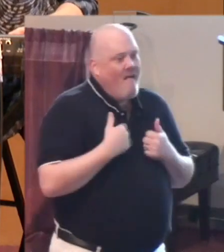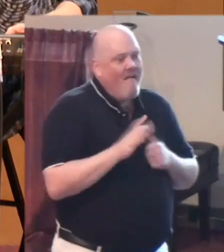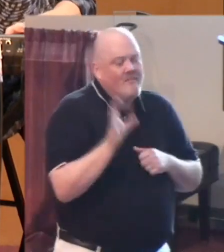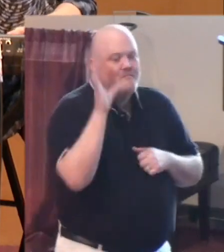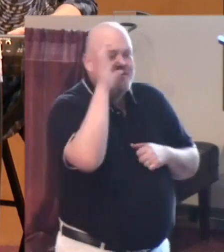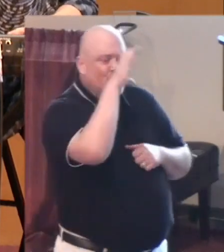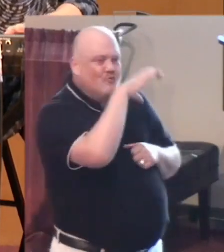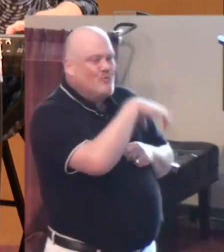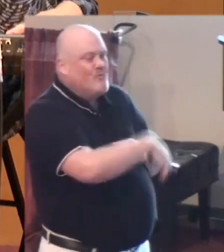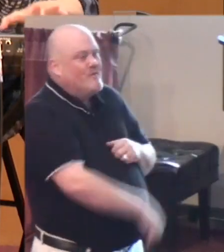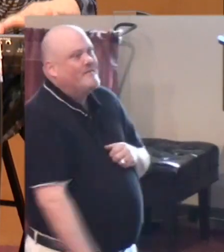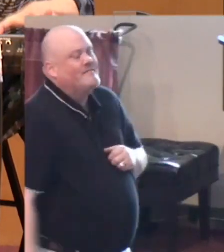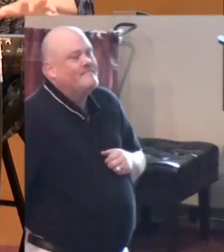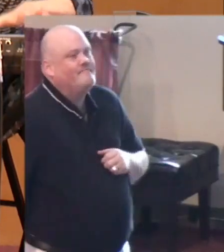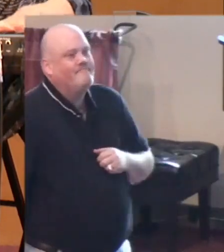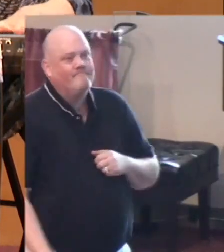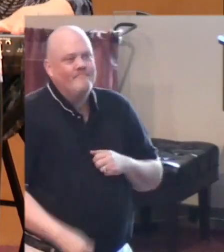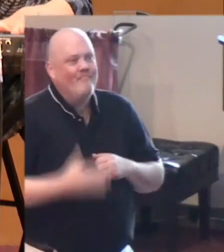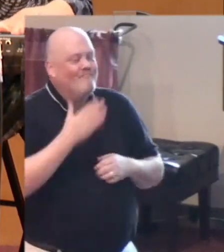mystery.